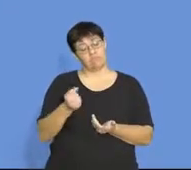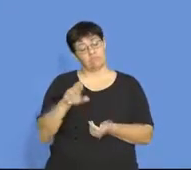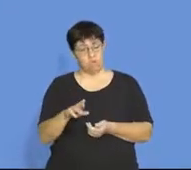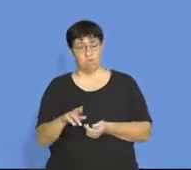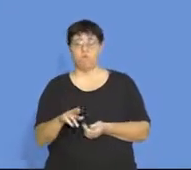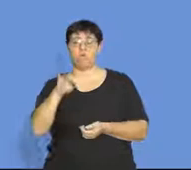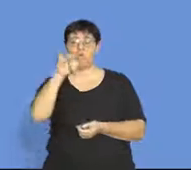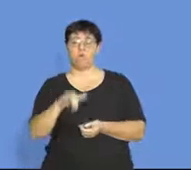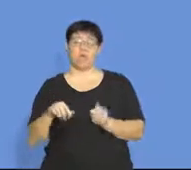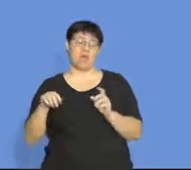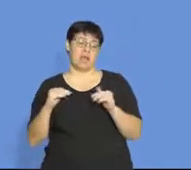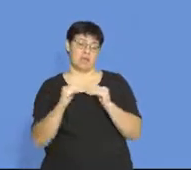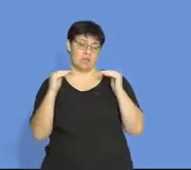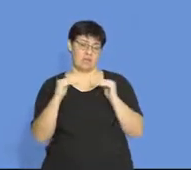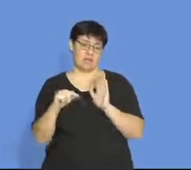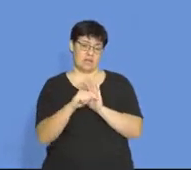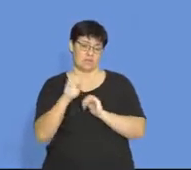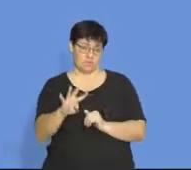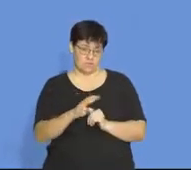y is equal to negative 4.